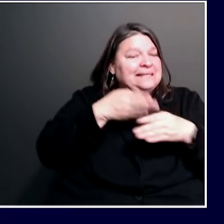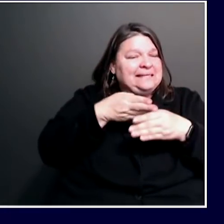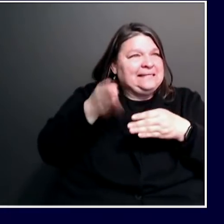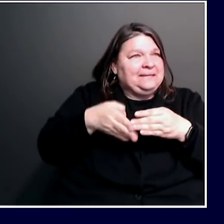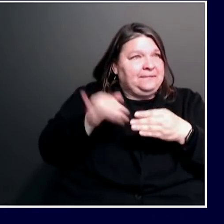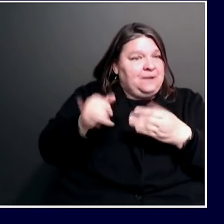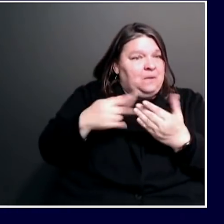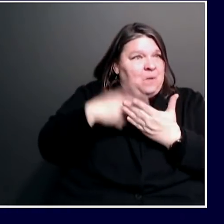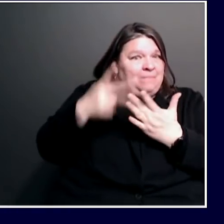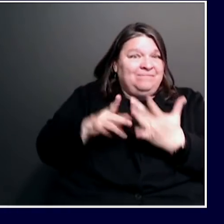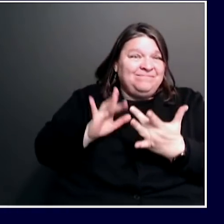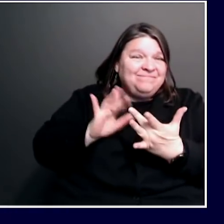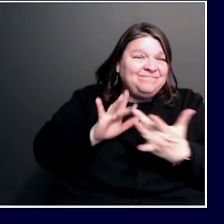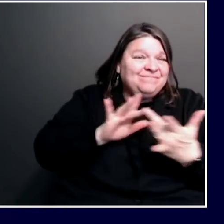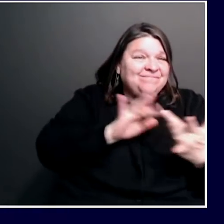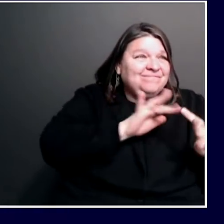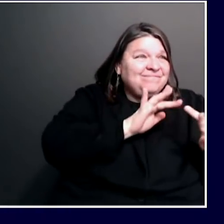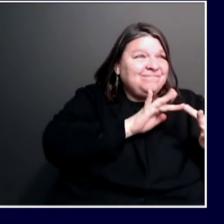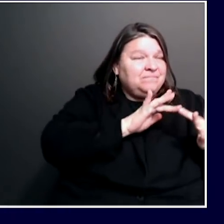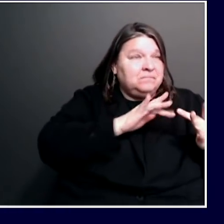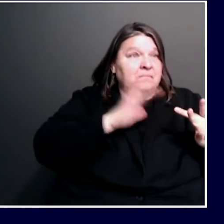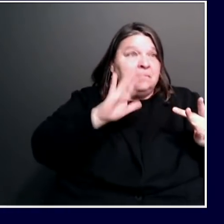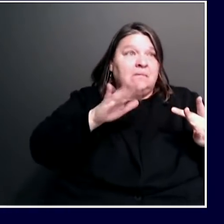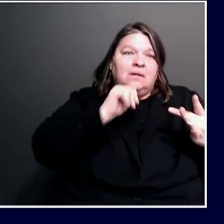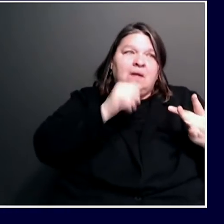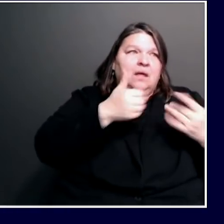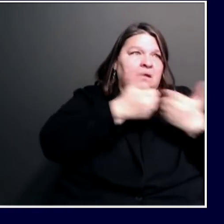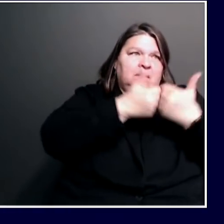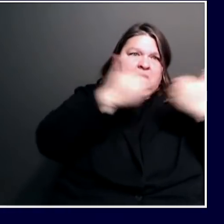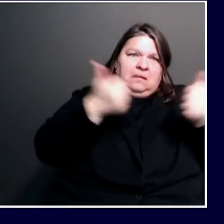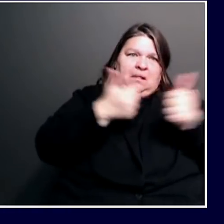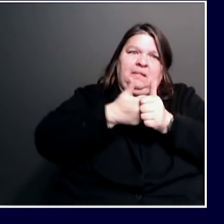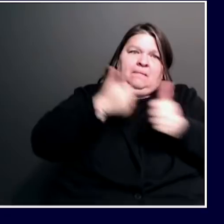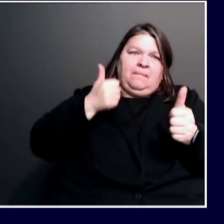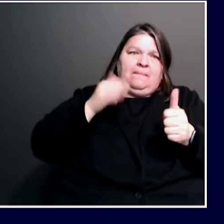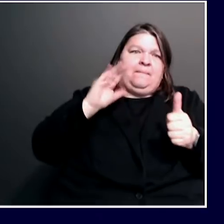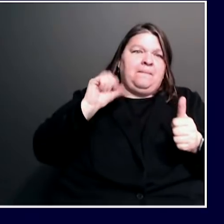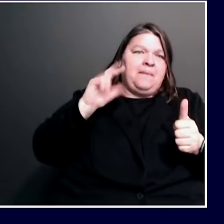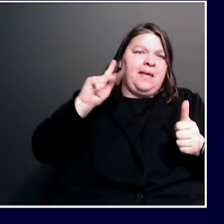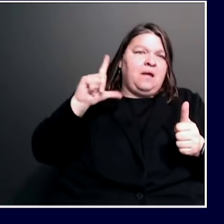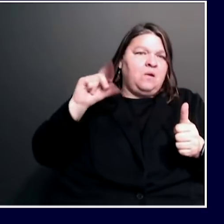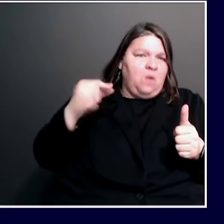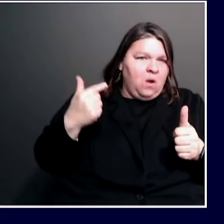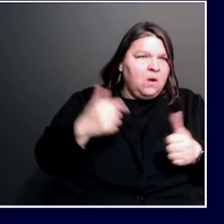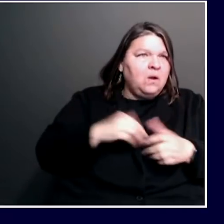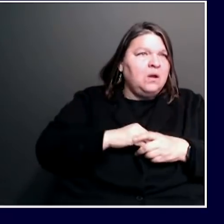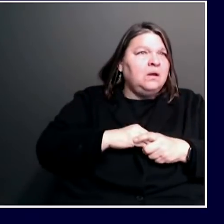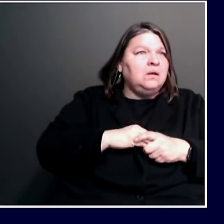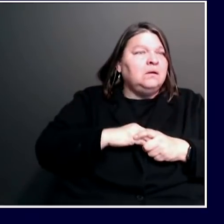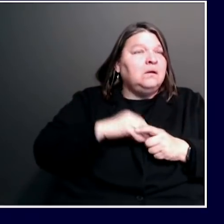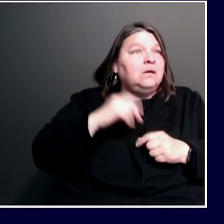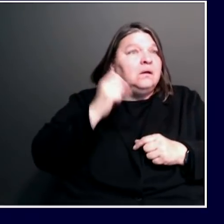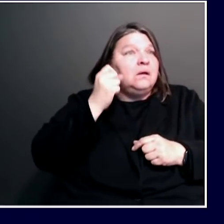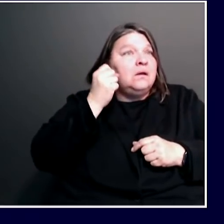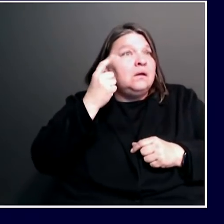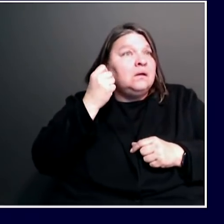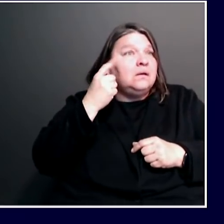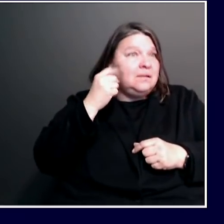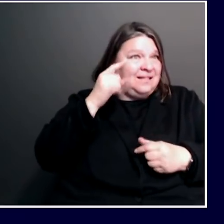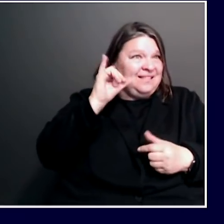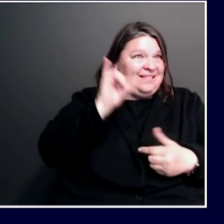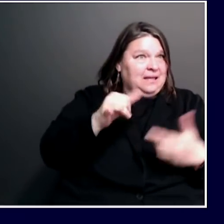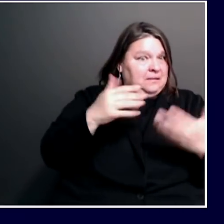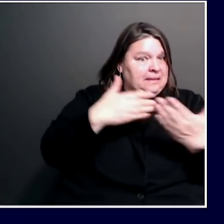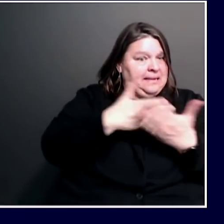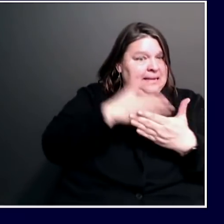unrelated to the backlog, but does the ending the contact tracing, does that affect